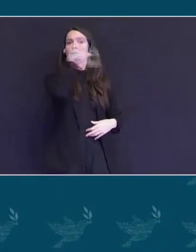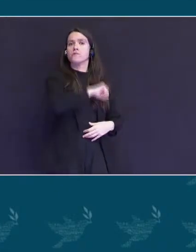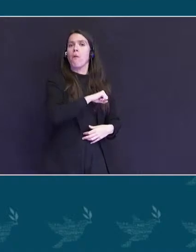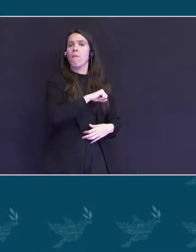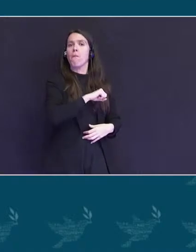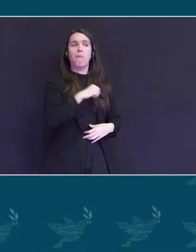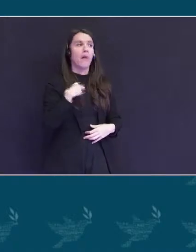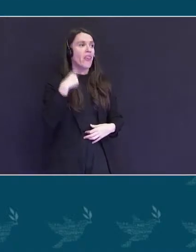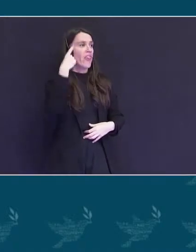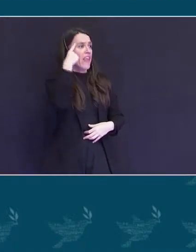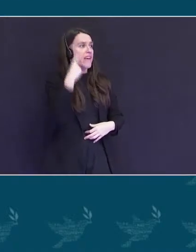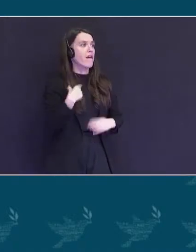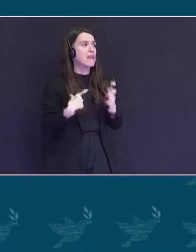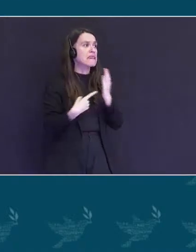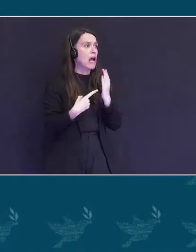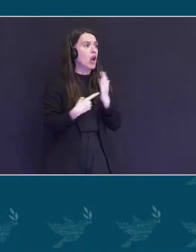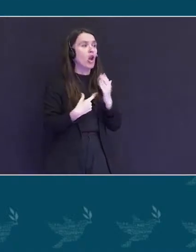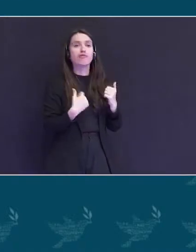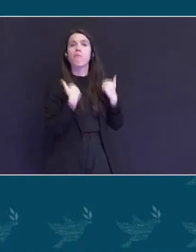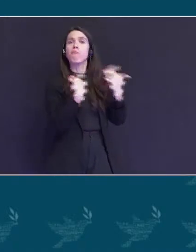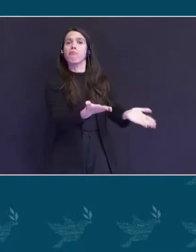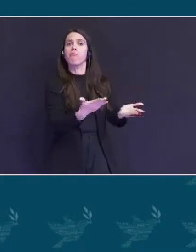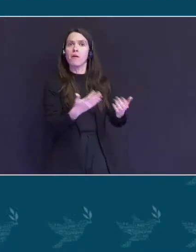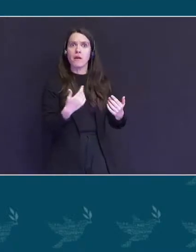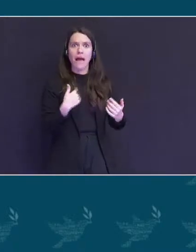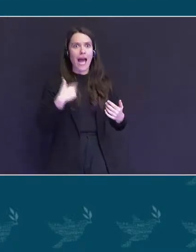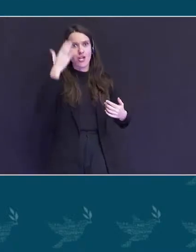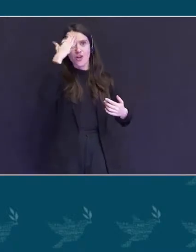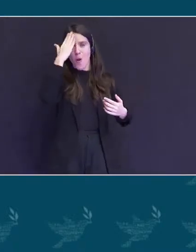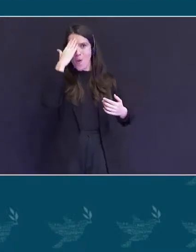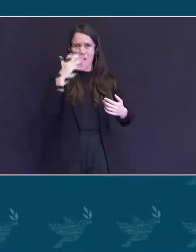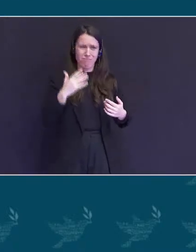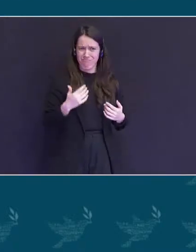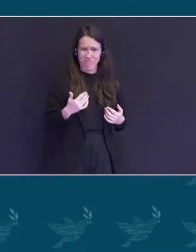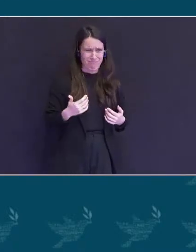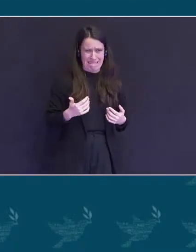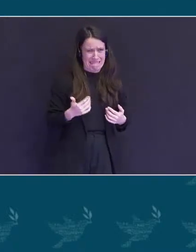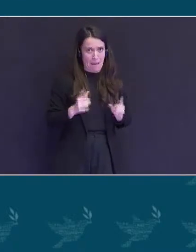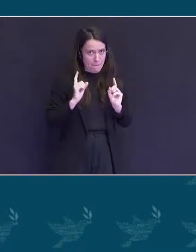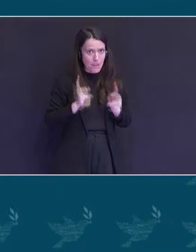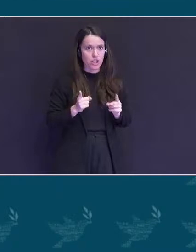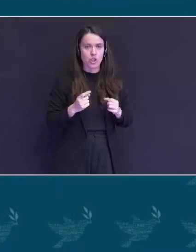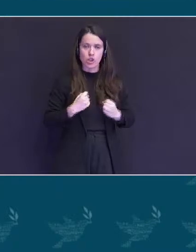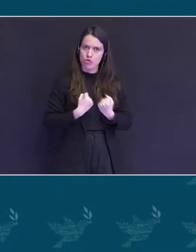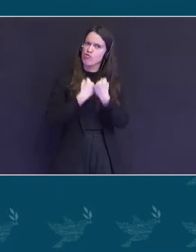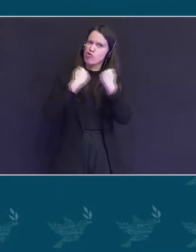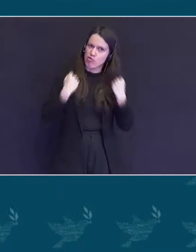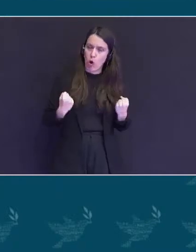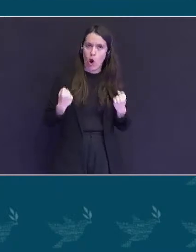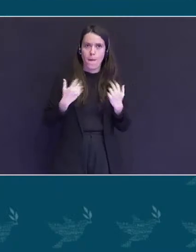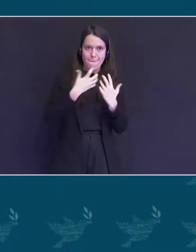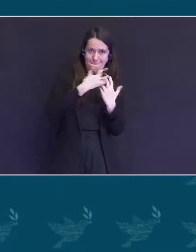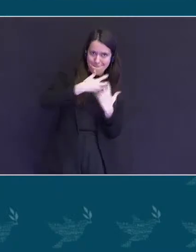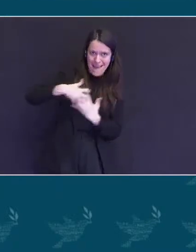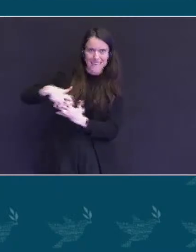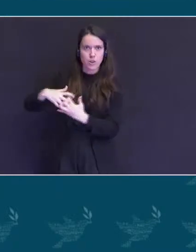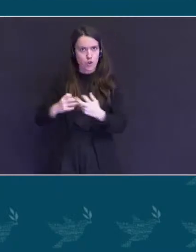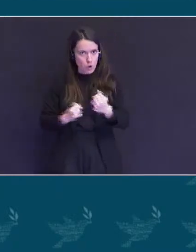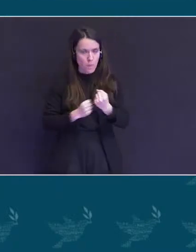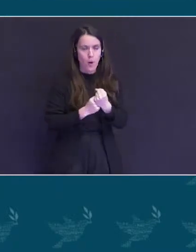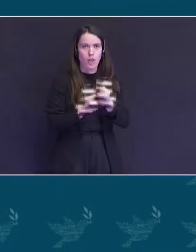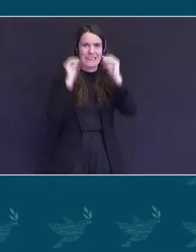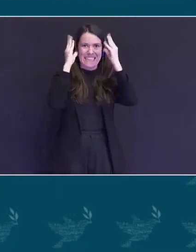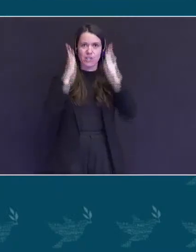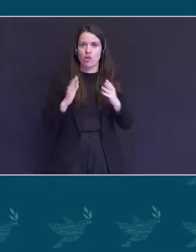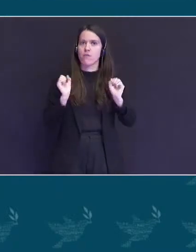to technology means competence to use it. There has to be strong mechanisms that can be used to support teachers